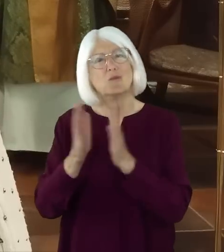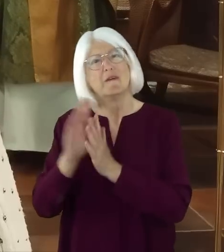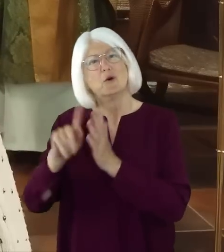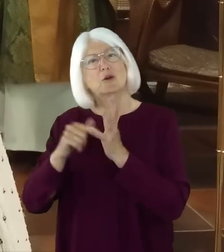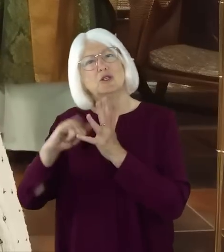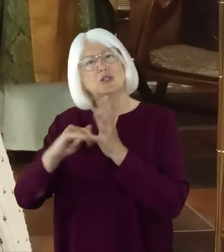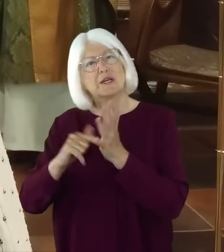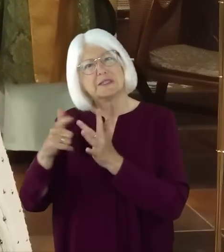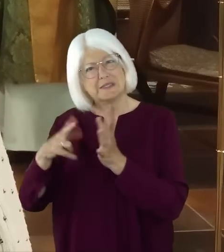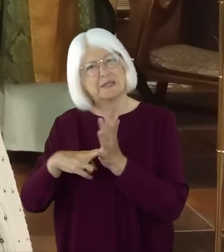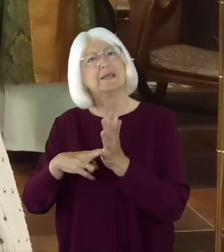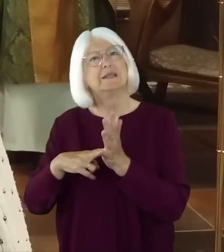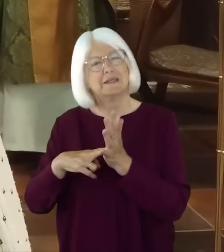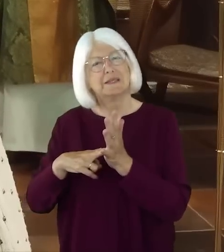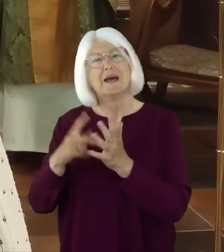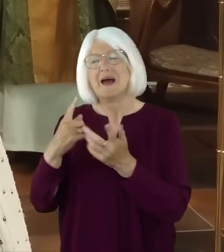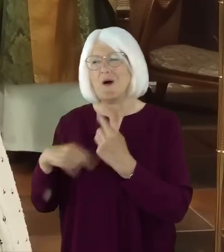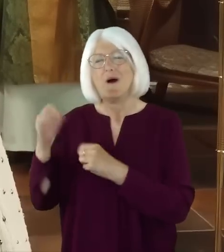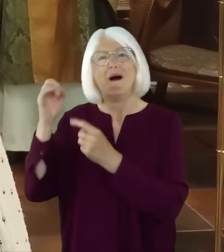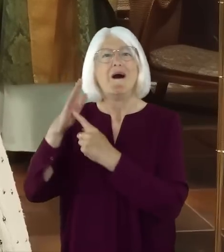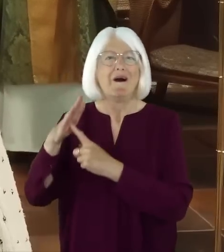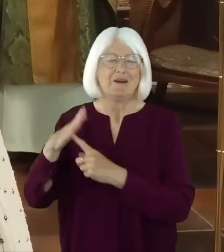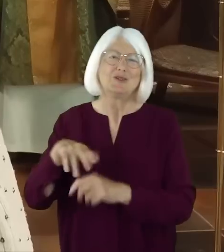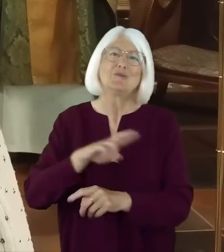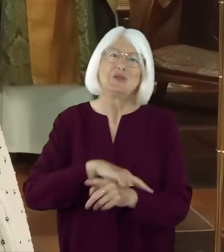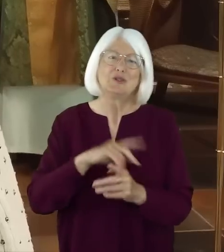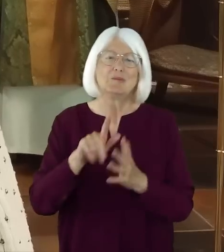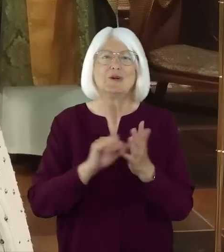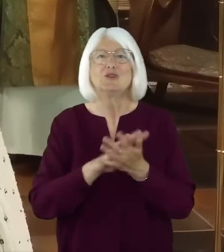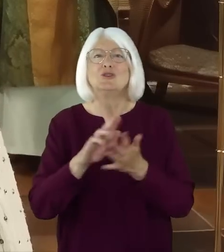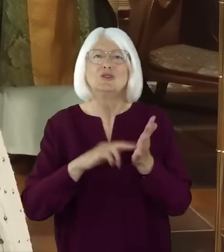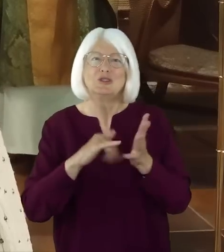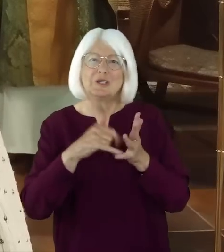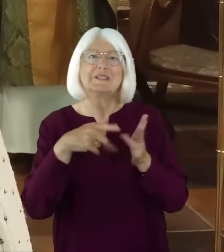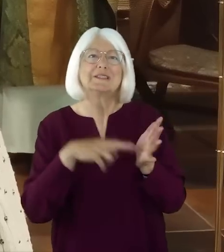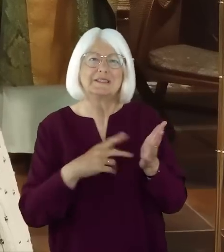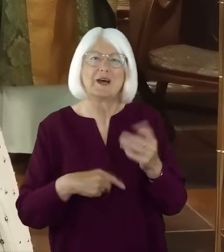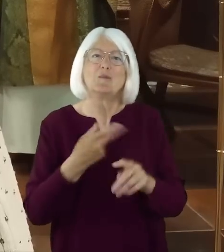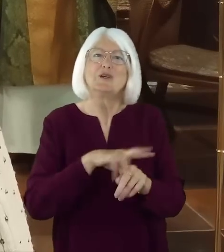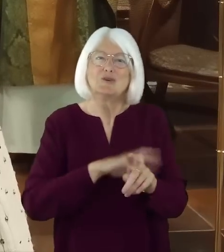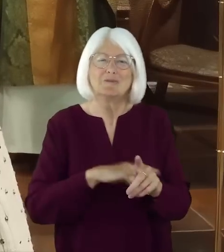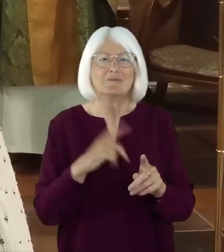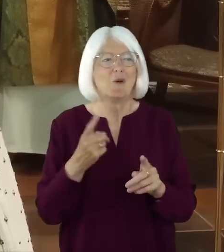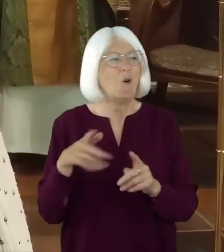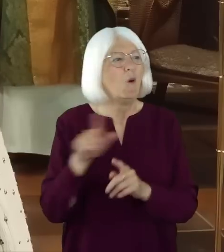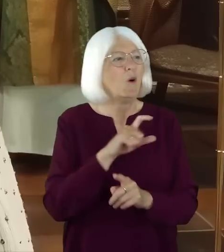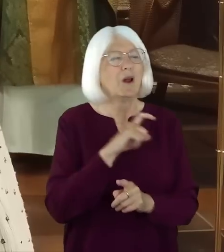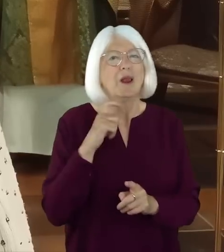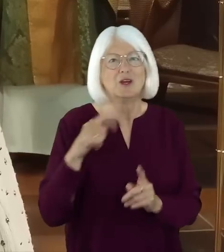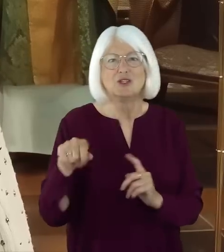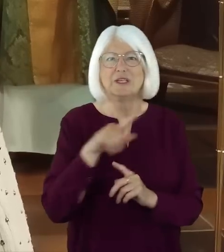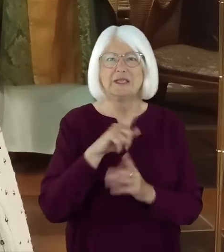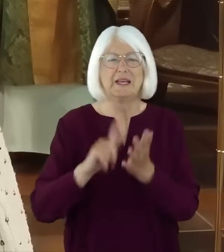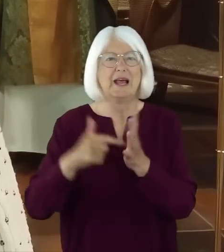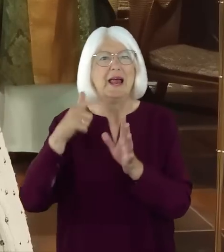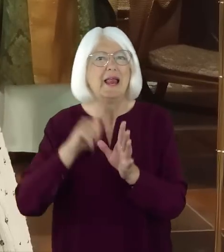Justin, our Archbishop, Jonathan, our Bishop. We pray for all clergy and lay ministers in the diocese,